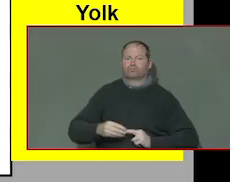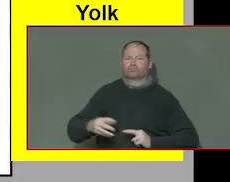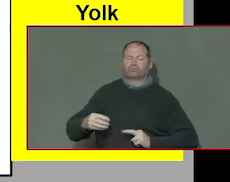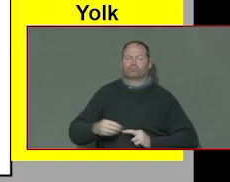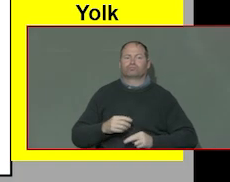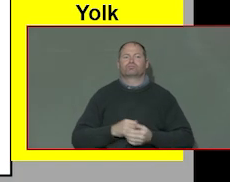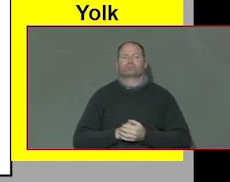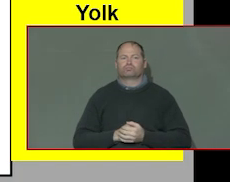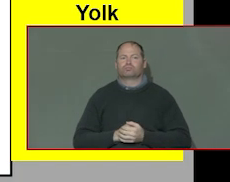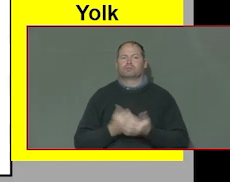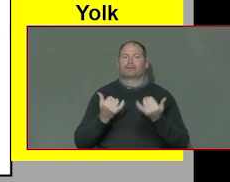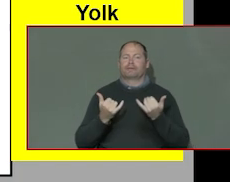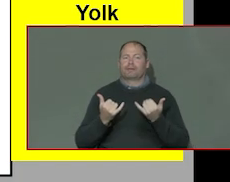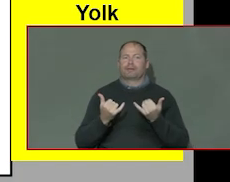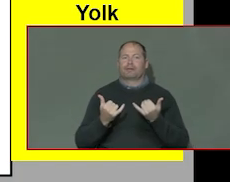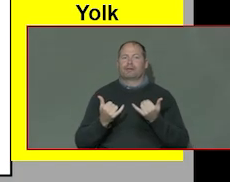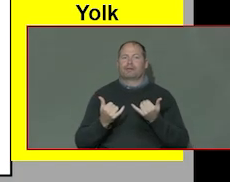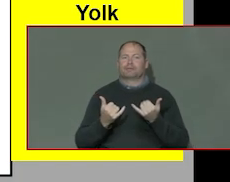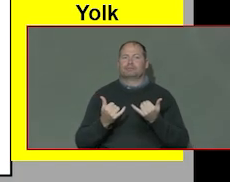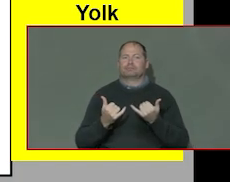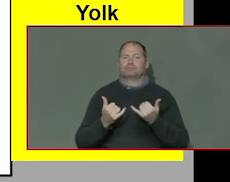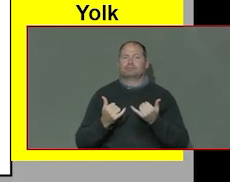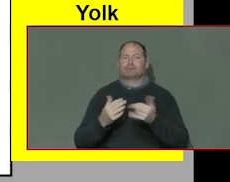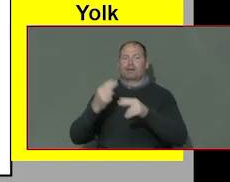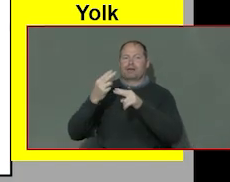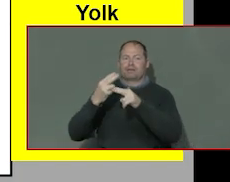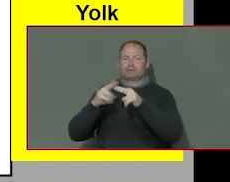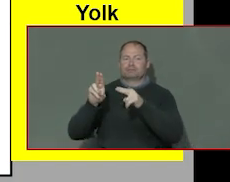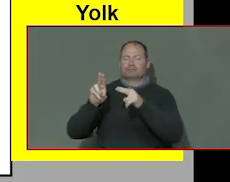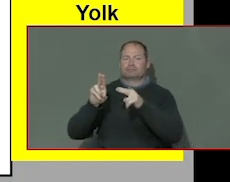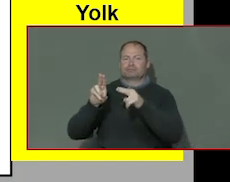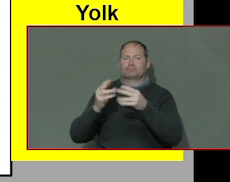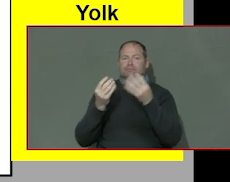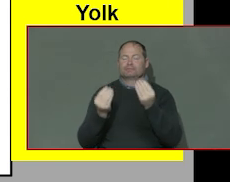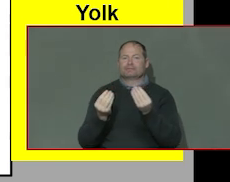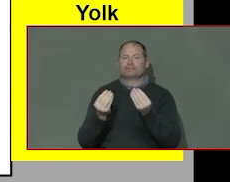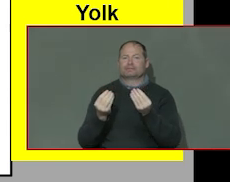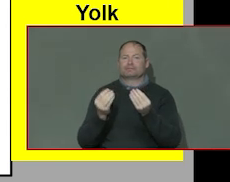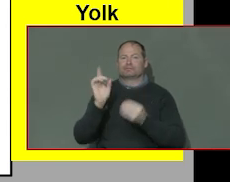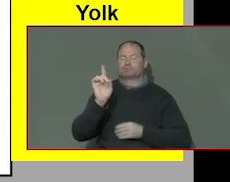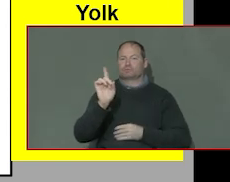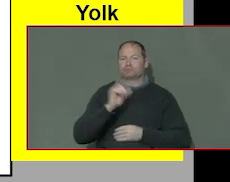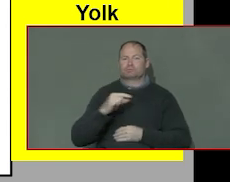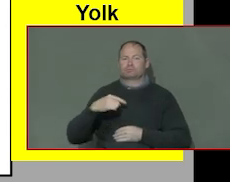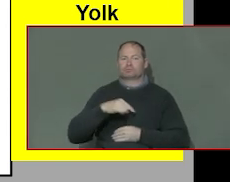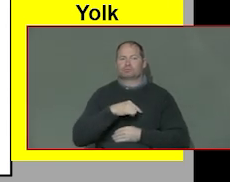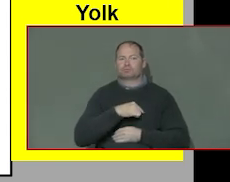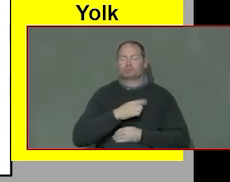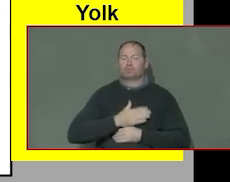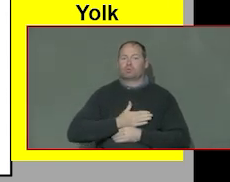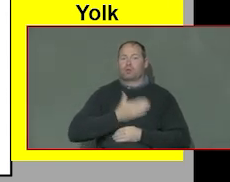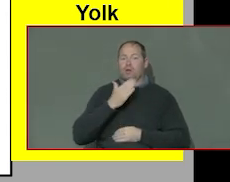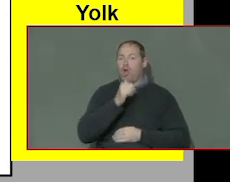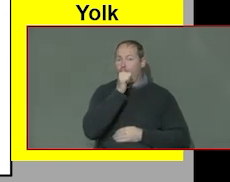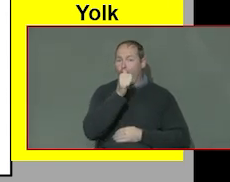The amniotic egg, you will see that I only put the main things. We want on our memos, or no, we want. On